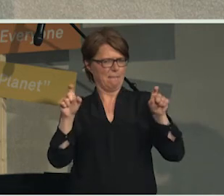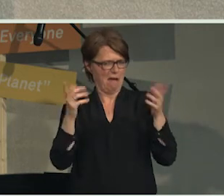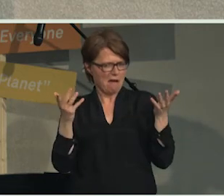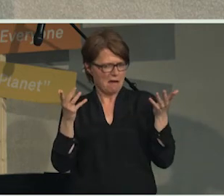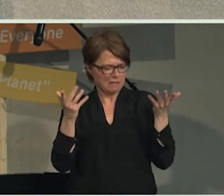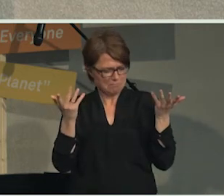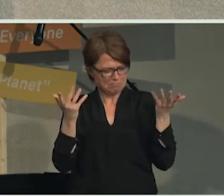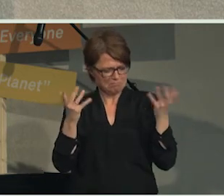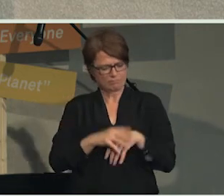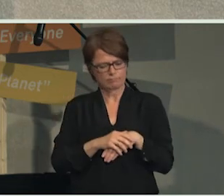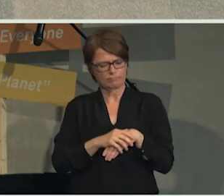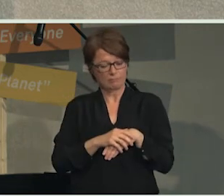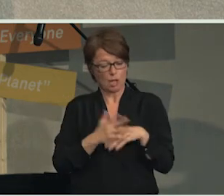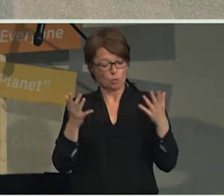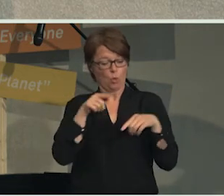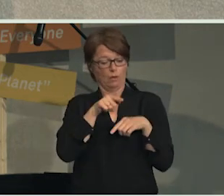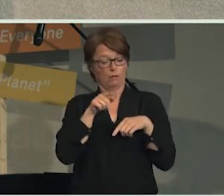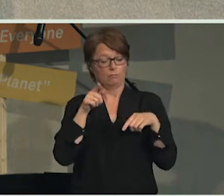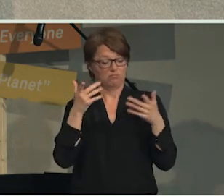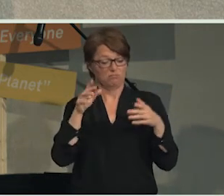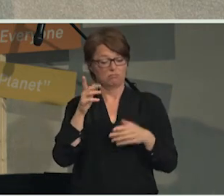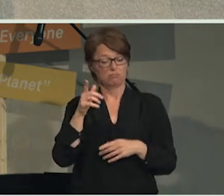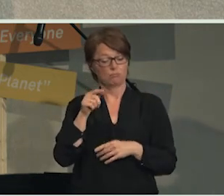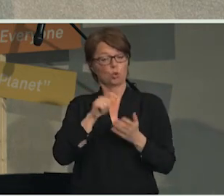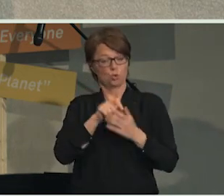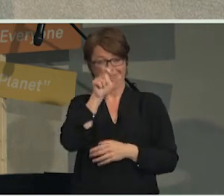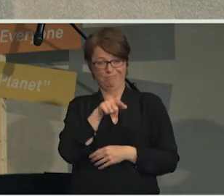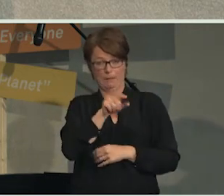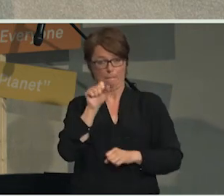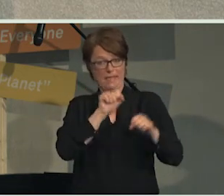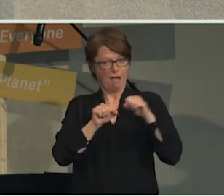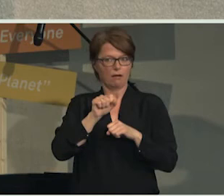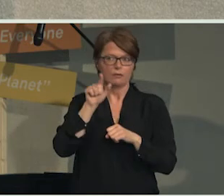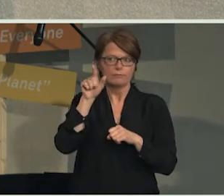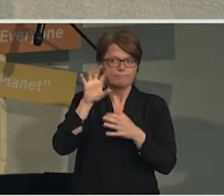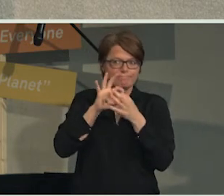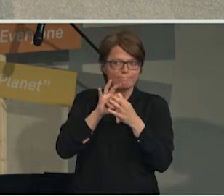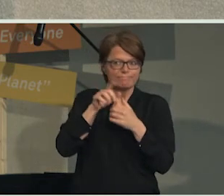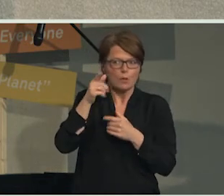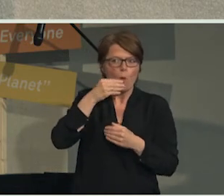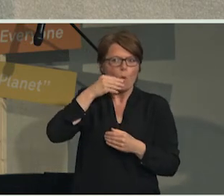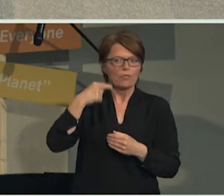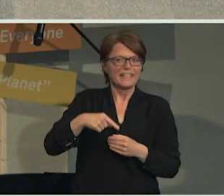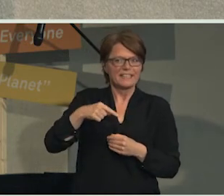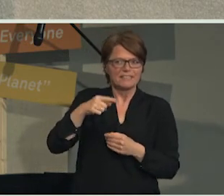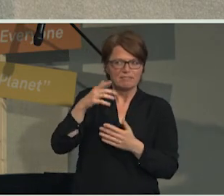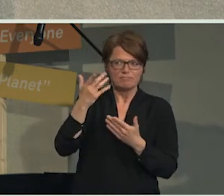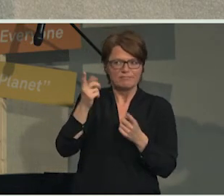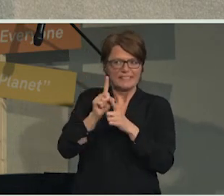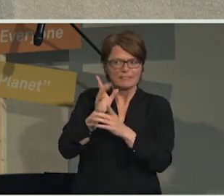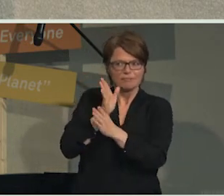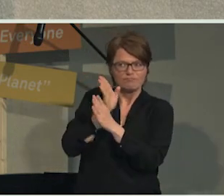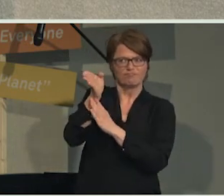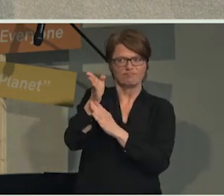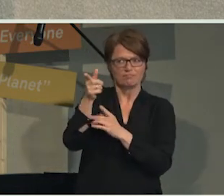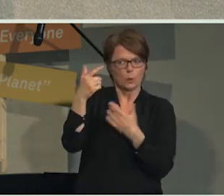He walks right to the tree, hit on the tree, start working himself through that tree, and sadly I knew what was there. The bees